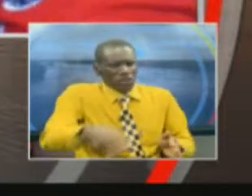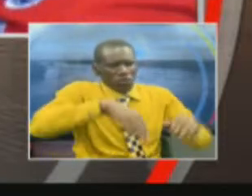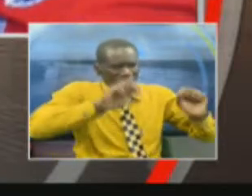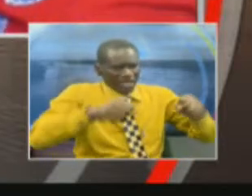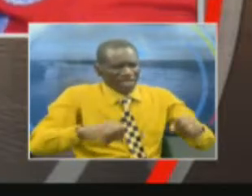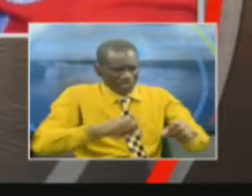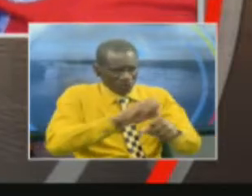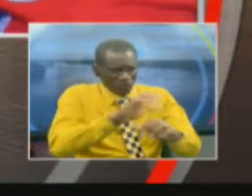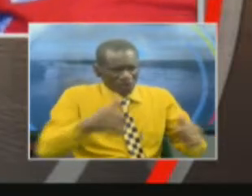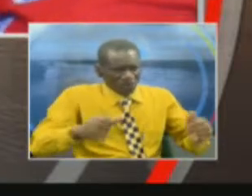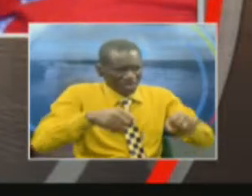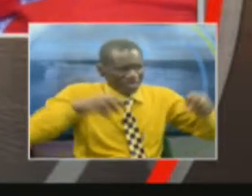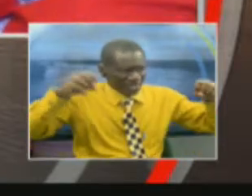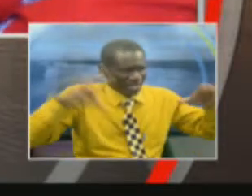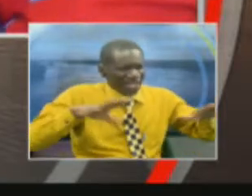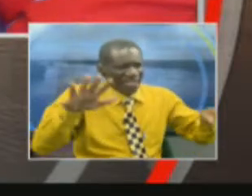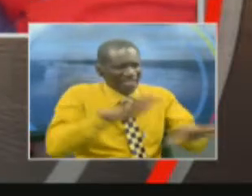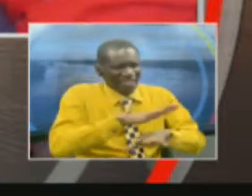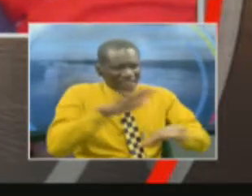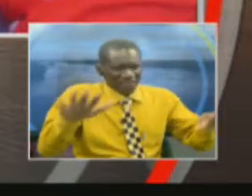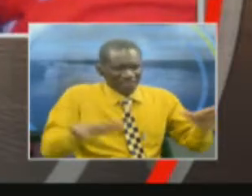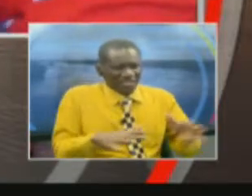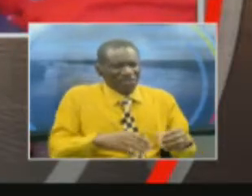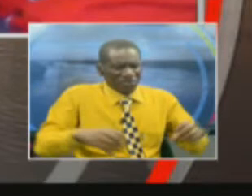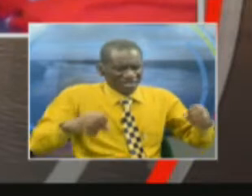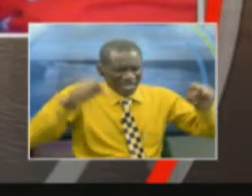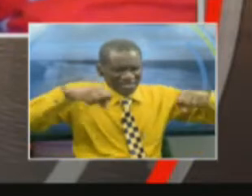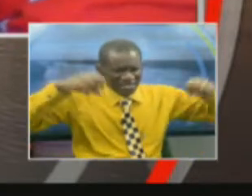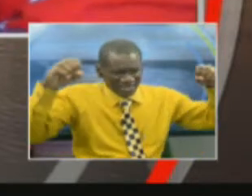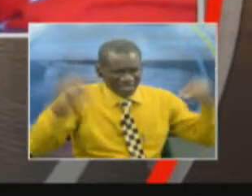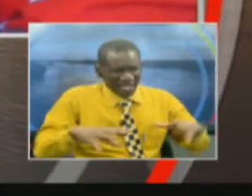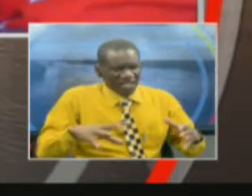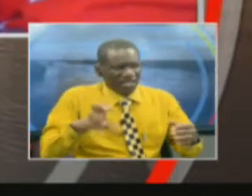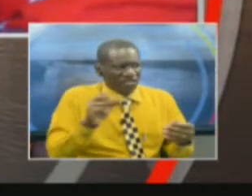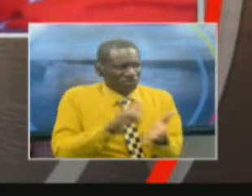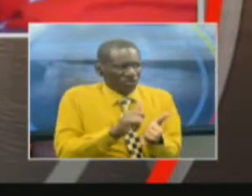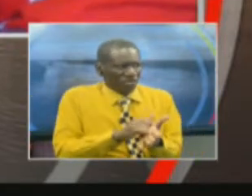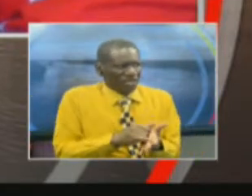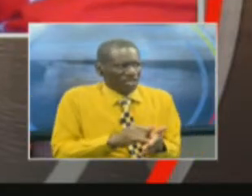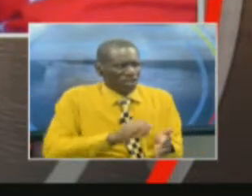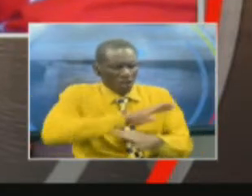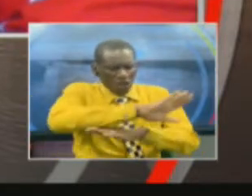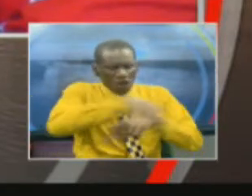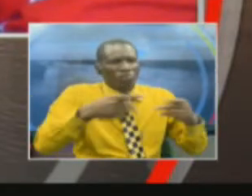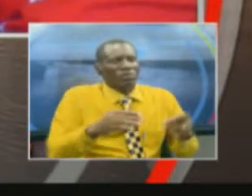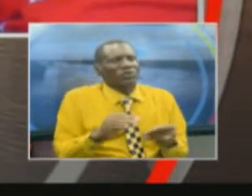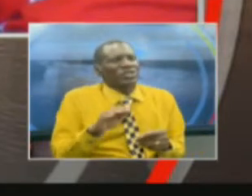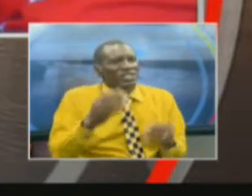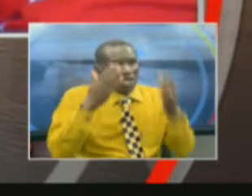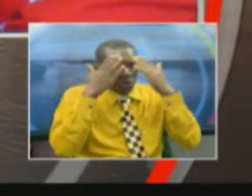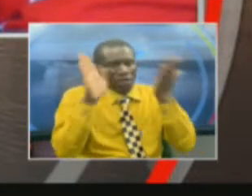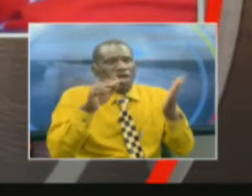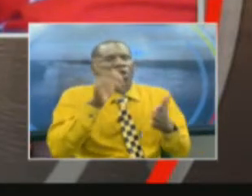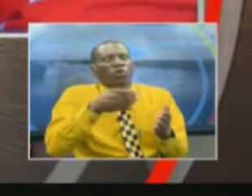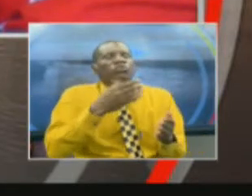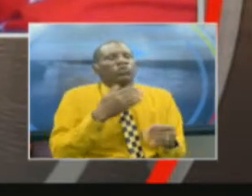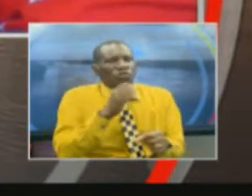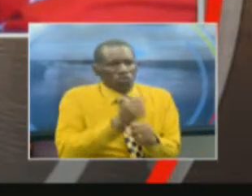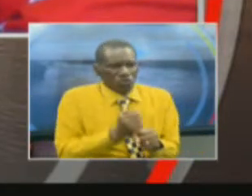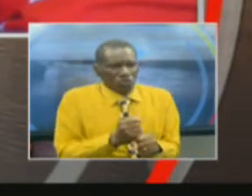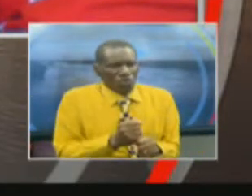well, very clearly, everything black and white, so that everybody is aware what we want to do